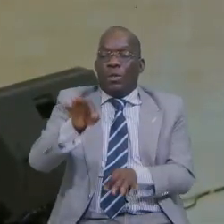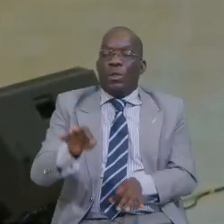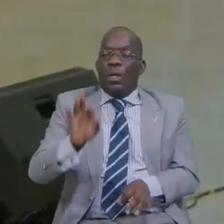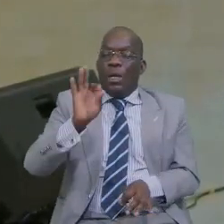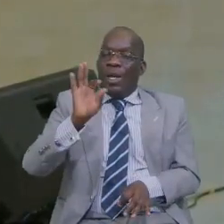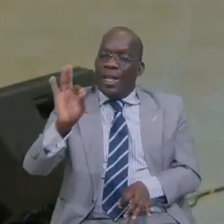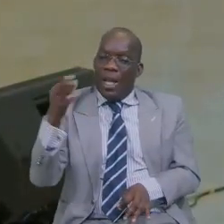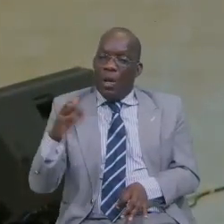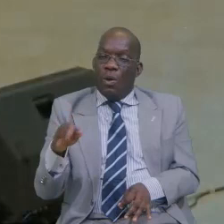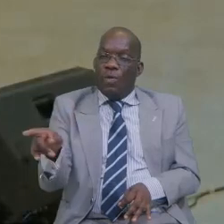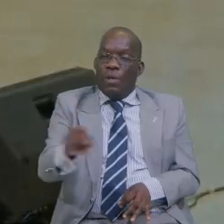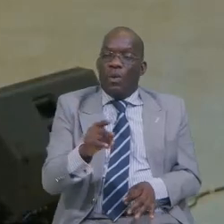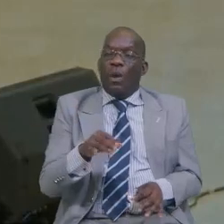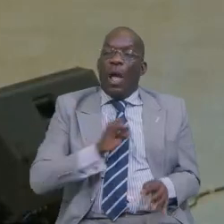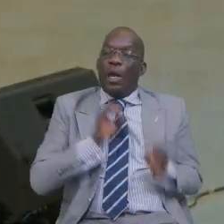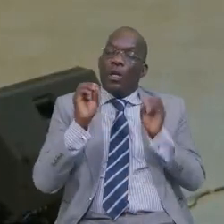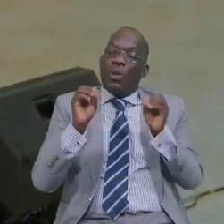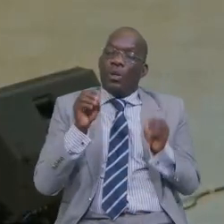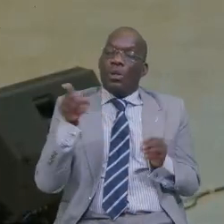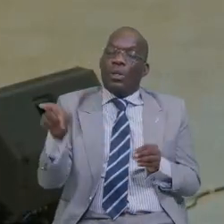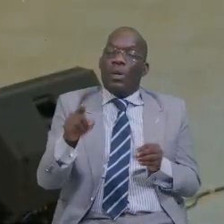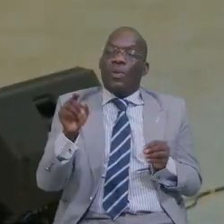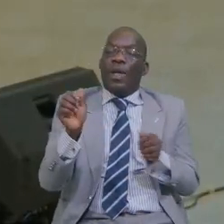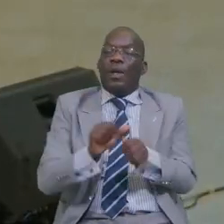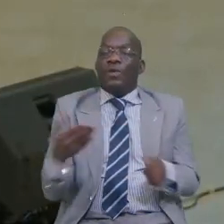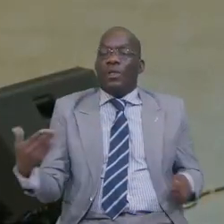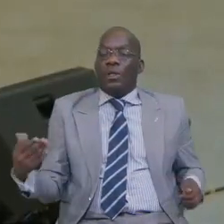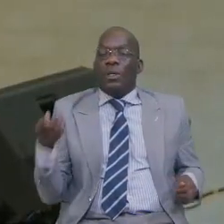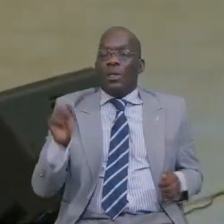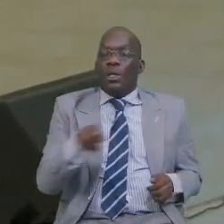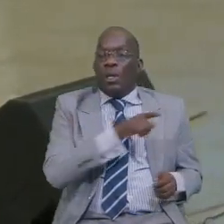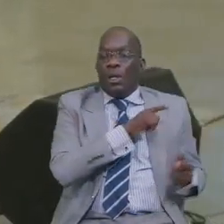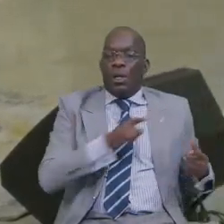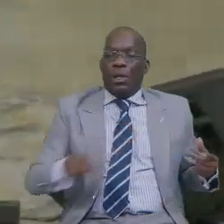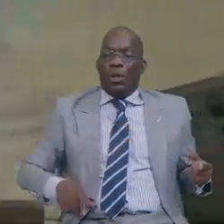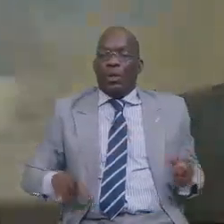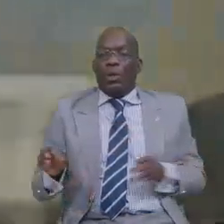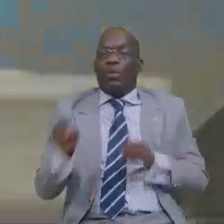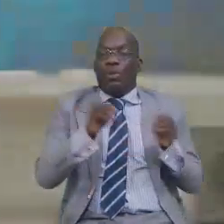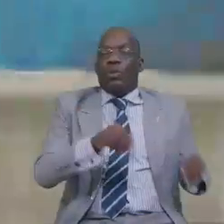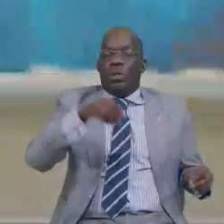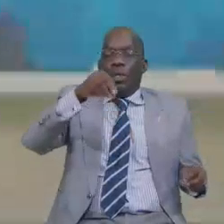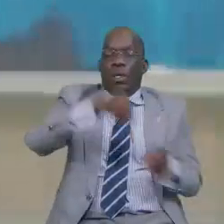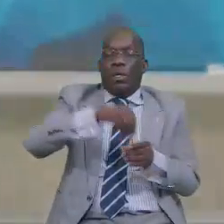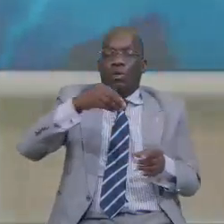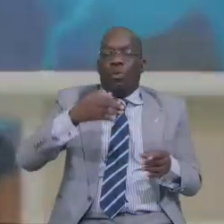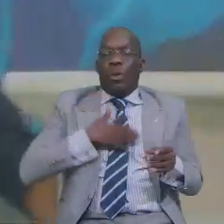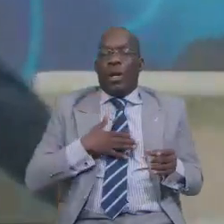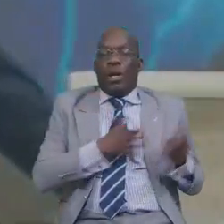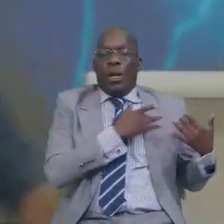them everything the Lord put in my heart, a pastor invited